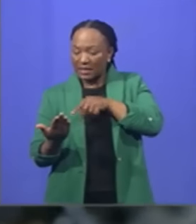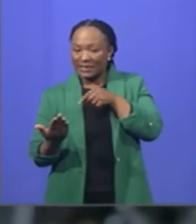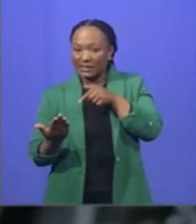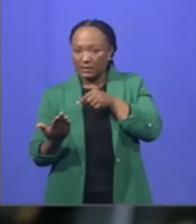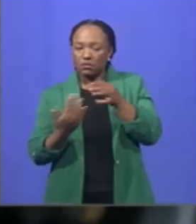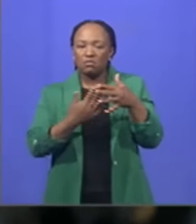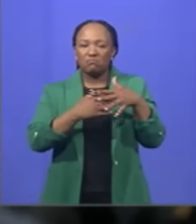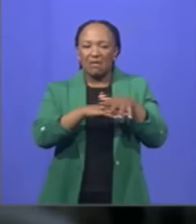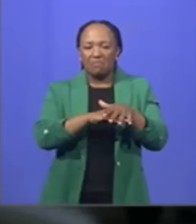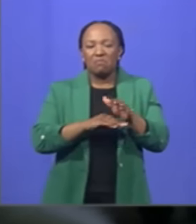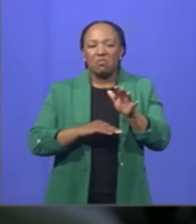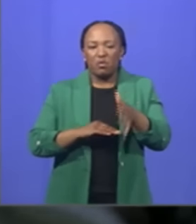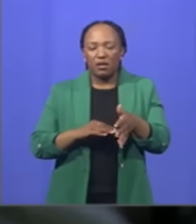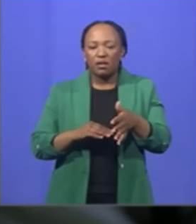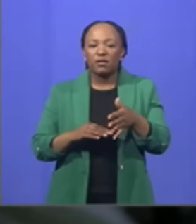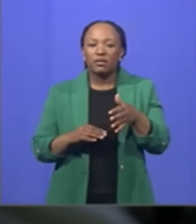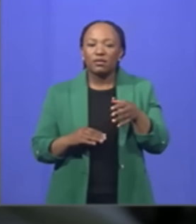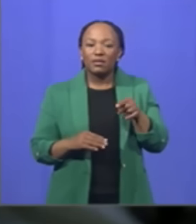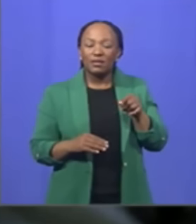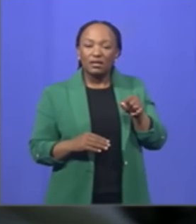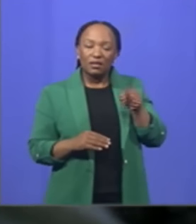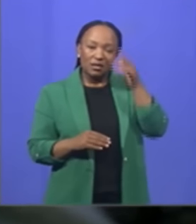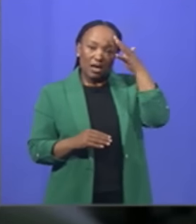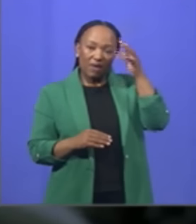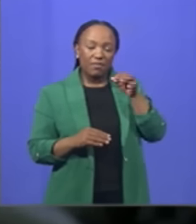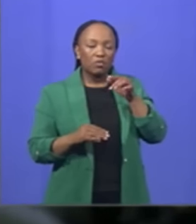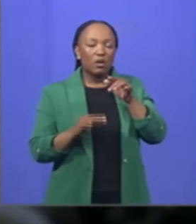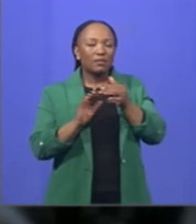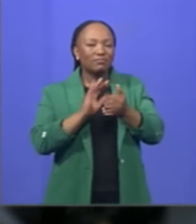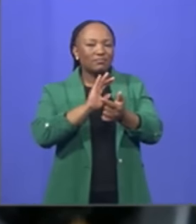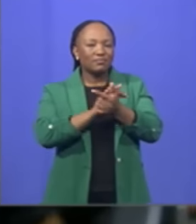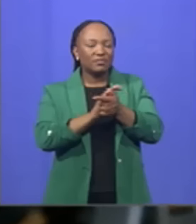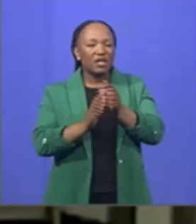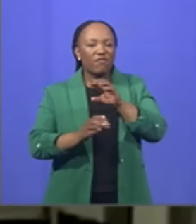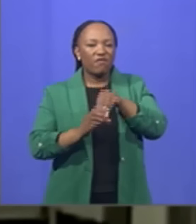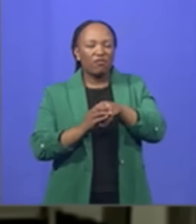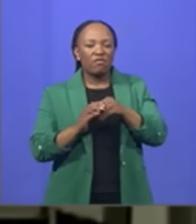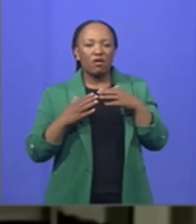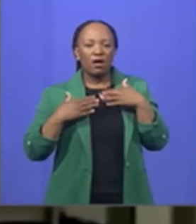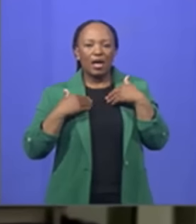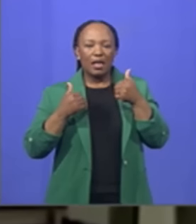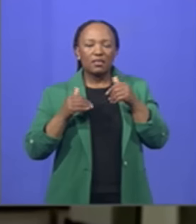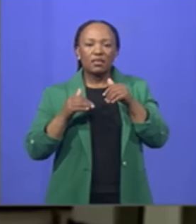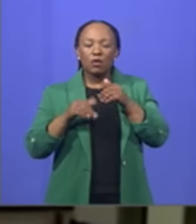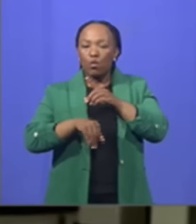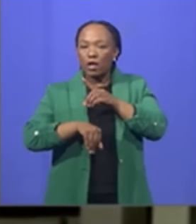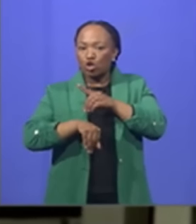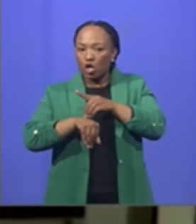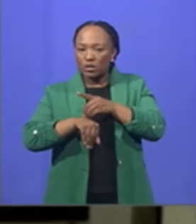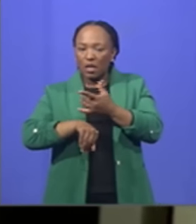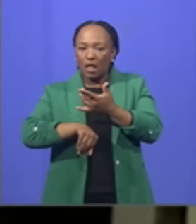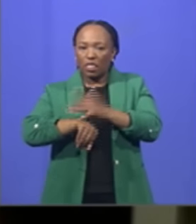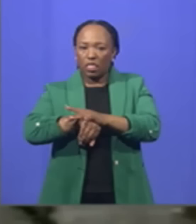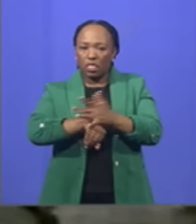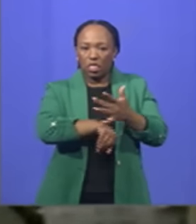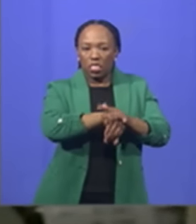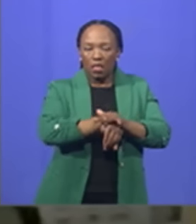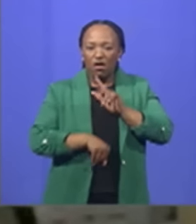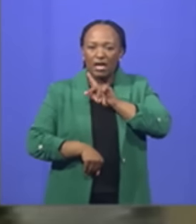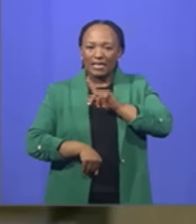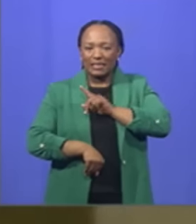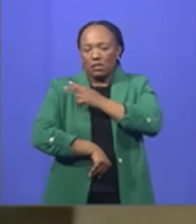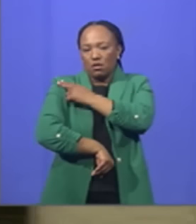o re o sekaseka melawana yeo e amago bašomi ba tša maphelo ka morago ga mahu a dingaka ka maokelong a